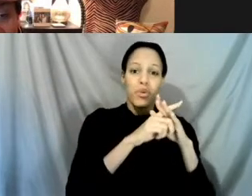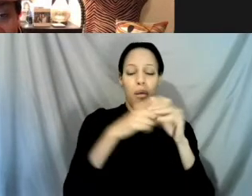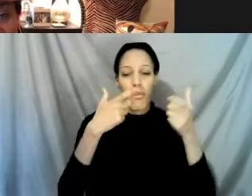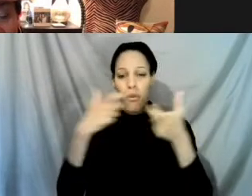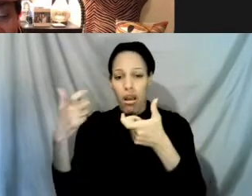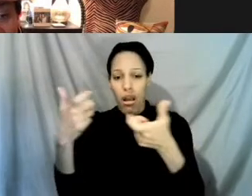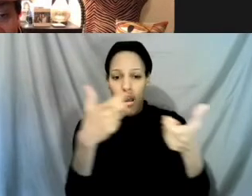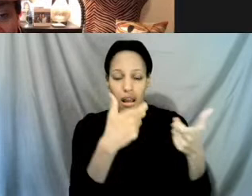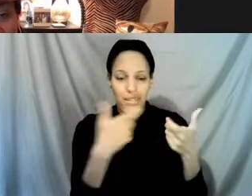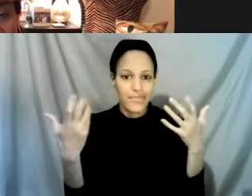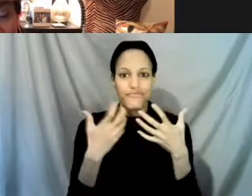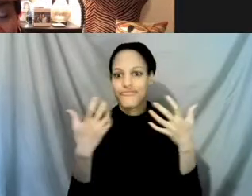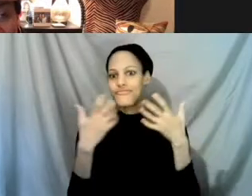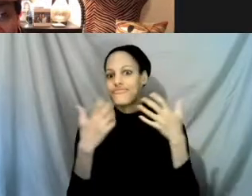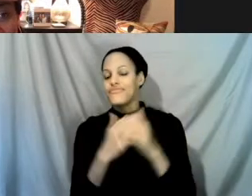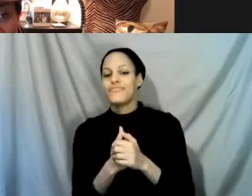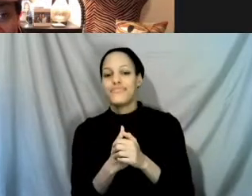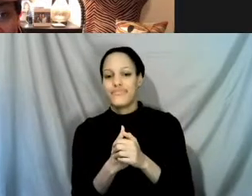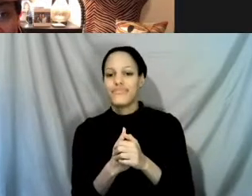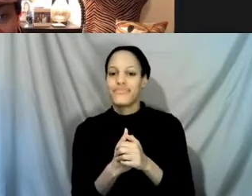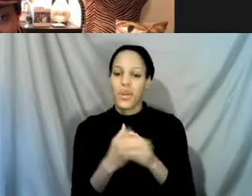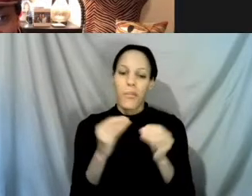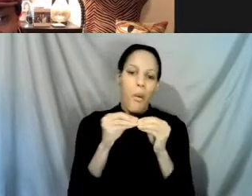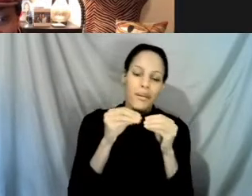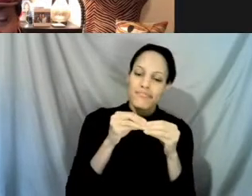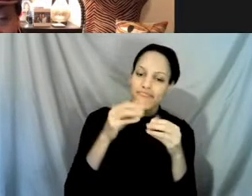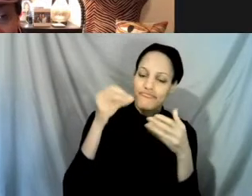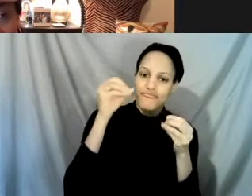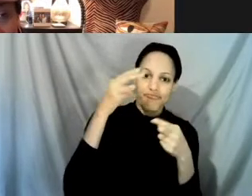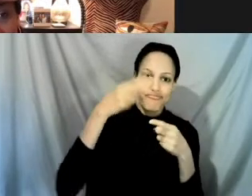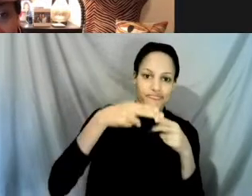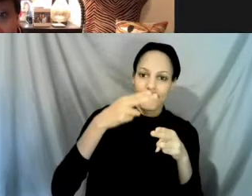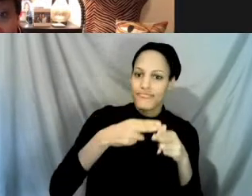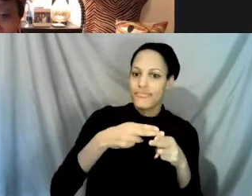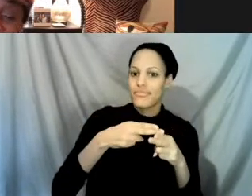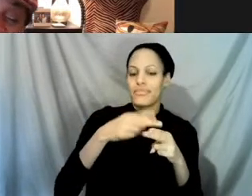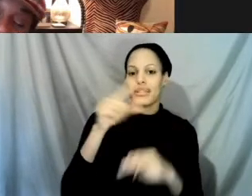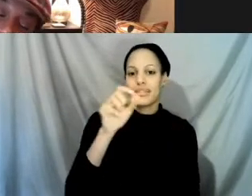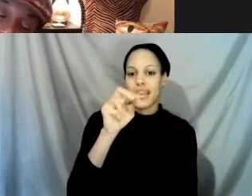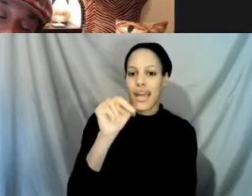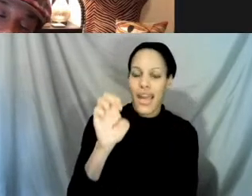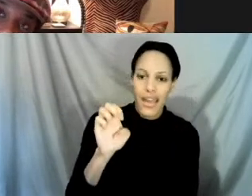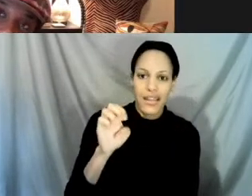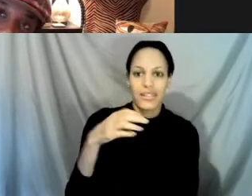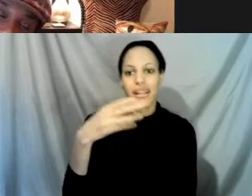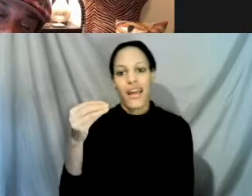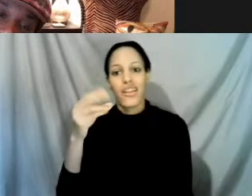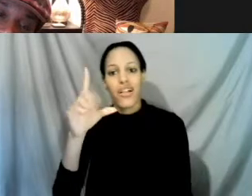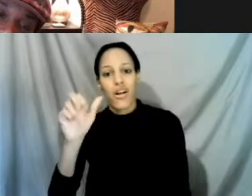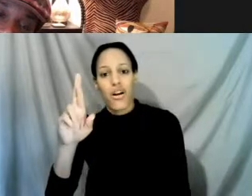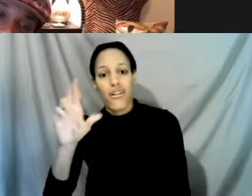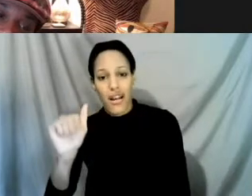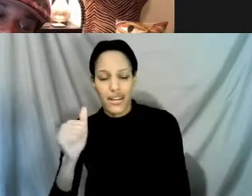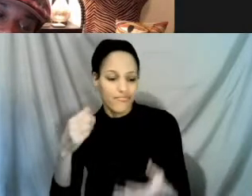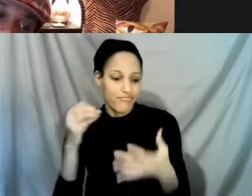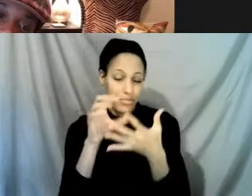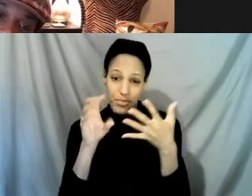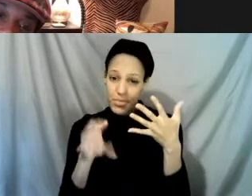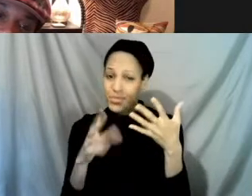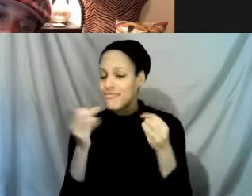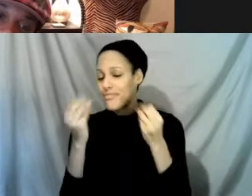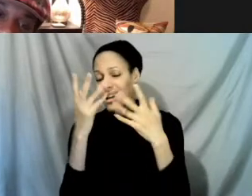Zell Bonney, Annelle Steele, Zane Booker, and Lara Gonzalez. A lot of fans,